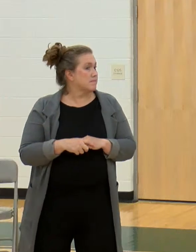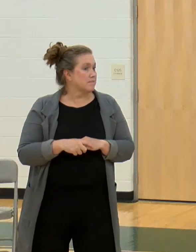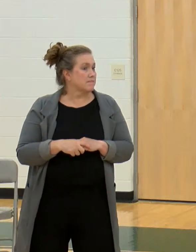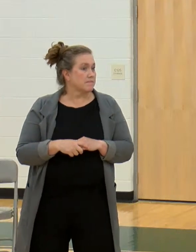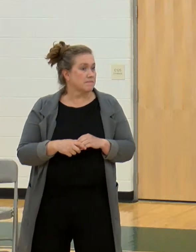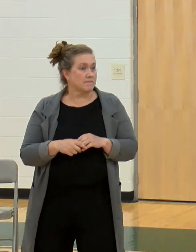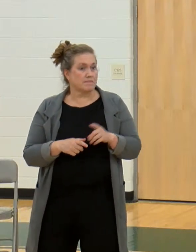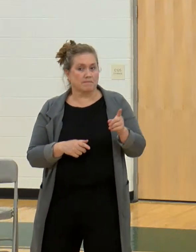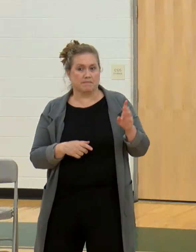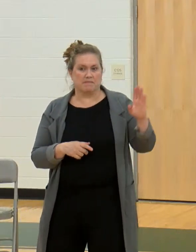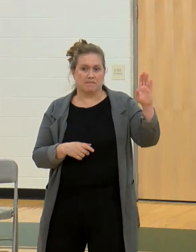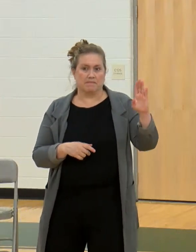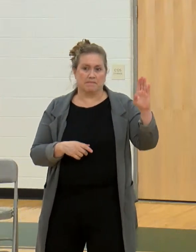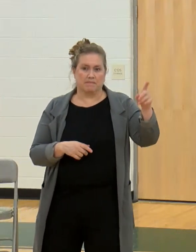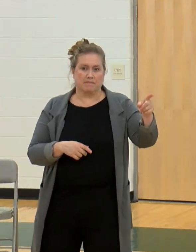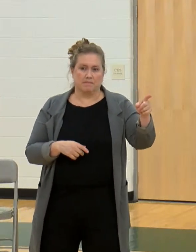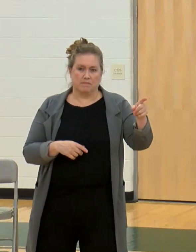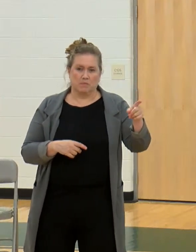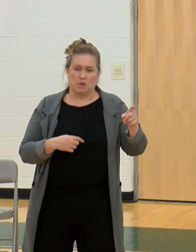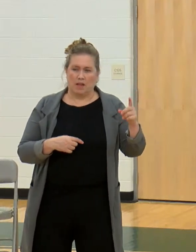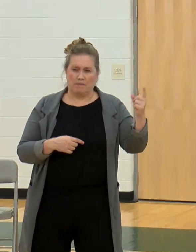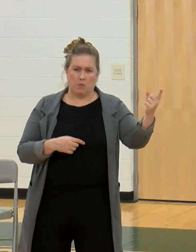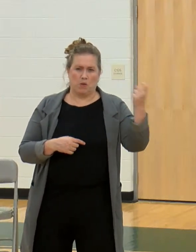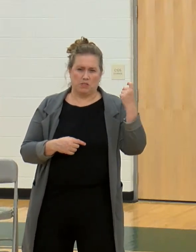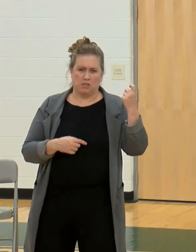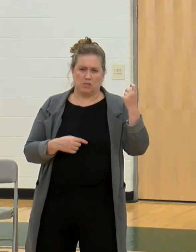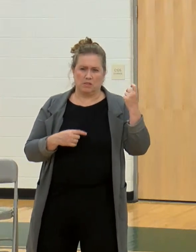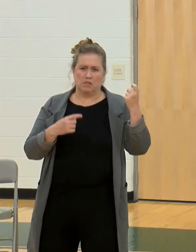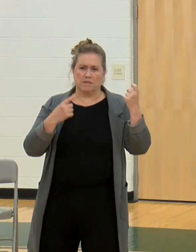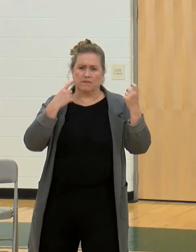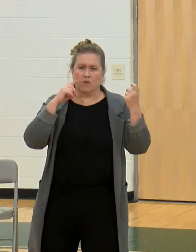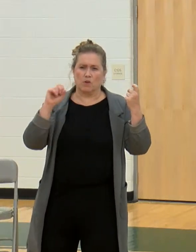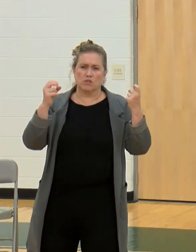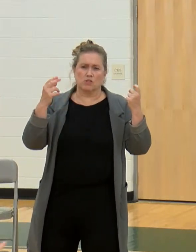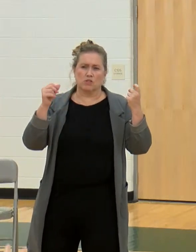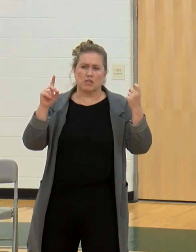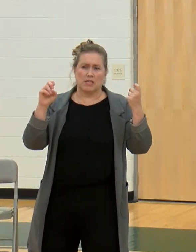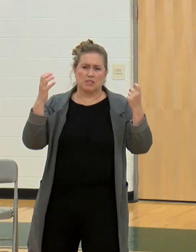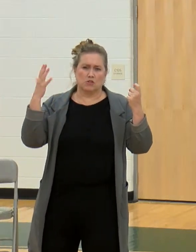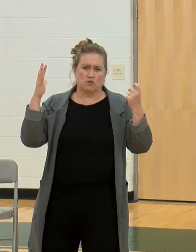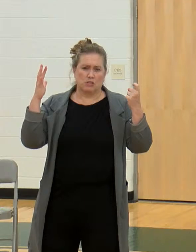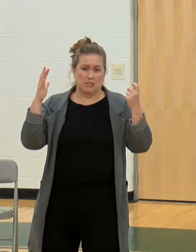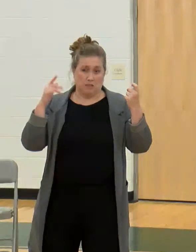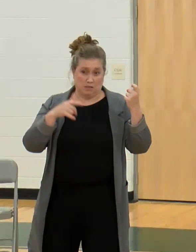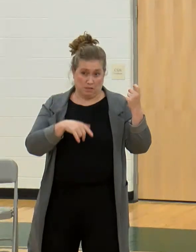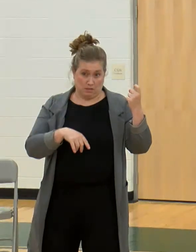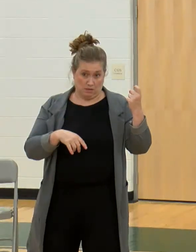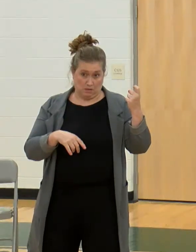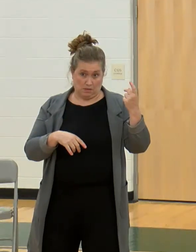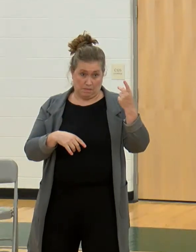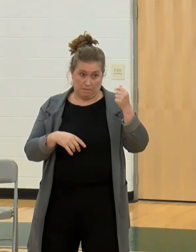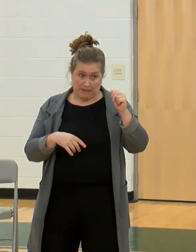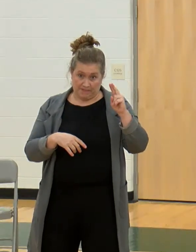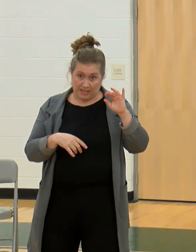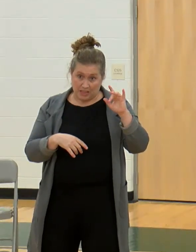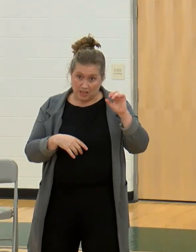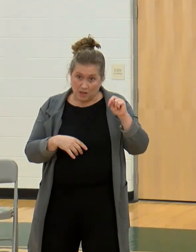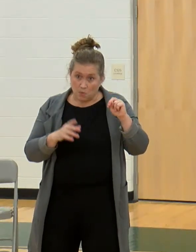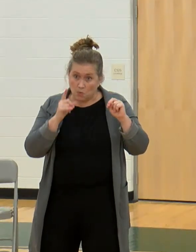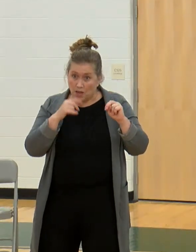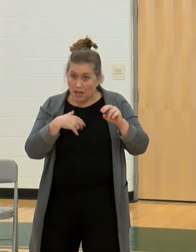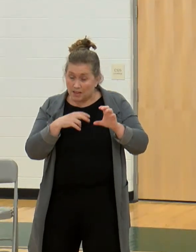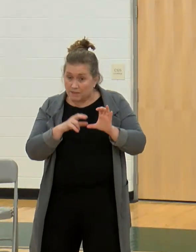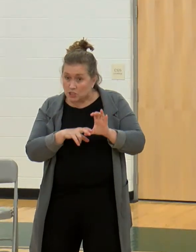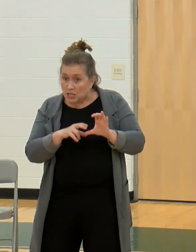Yep. Just take the question on the shade pavilion. Mm-hmm. Is that just a standing shade pavilion or will there be tables and